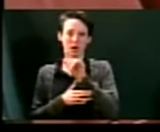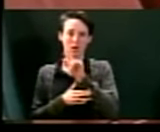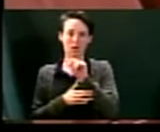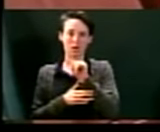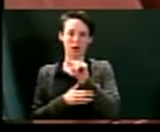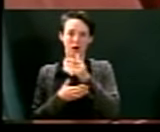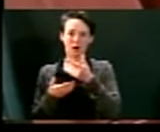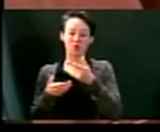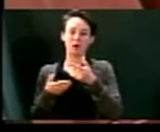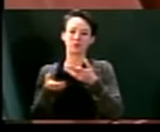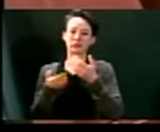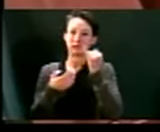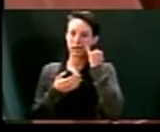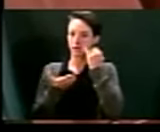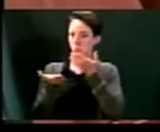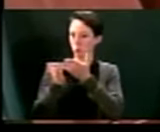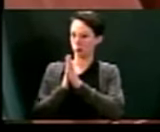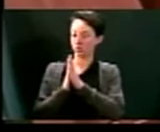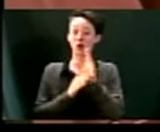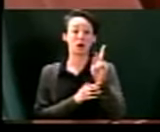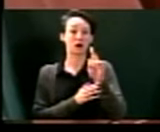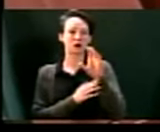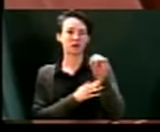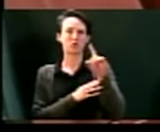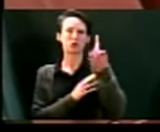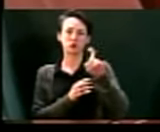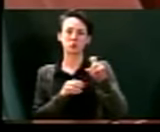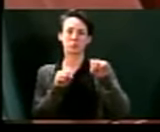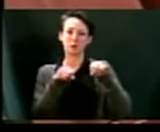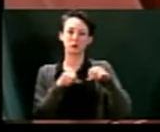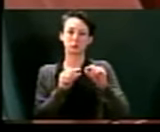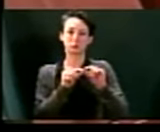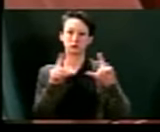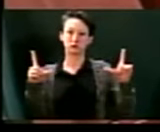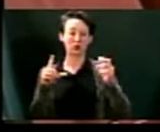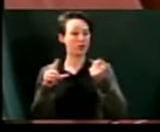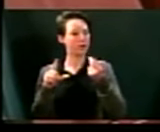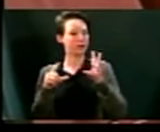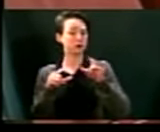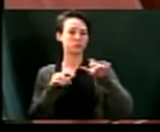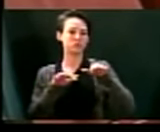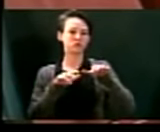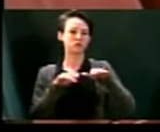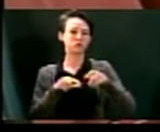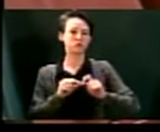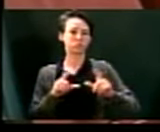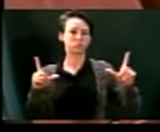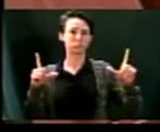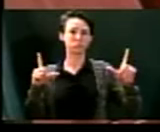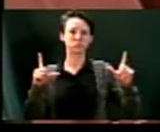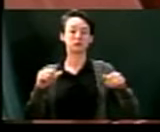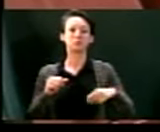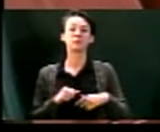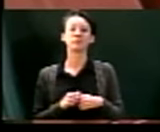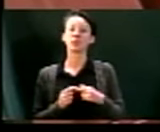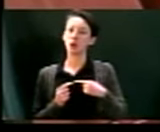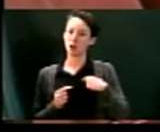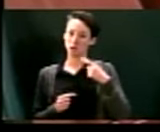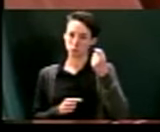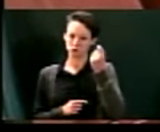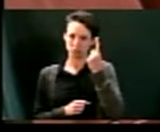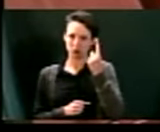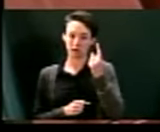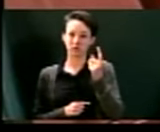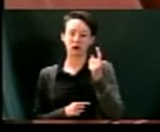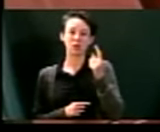request, which Knox County should be able to pull up with a few keystrokes. I do understand that in order to for